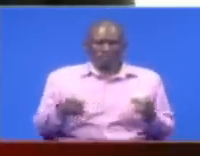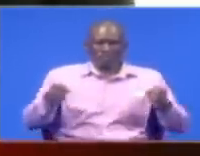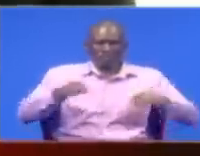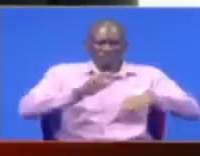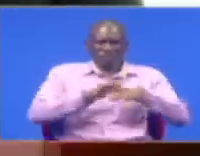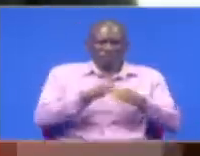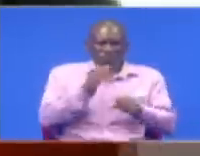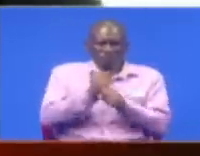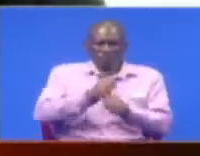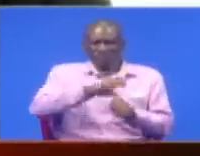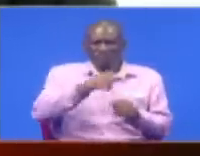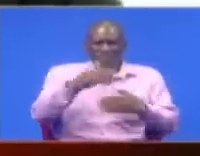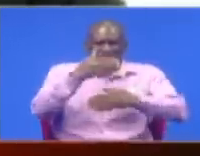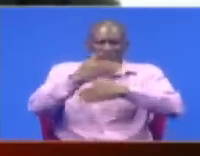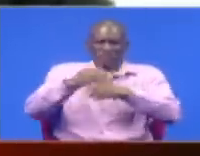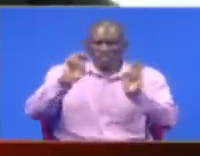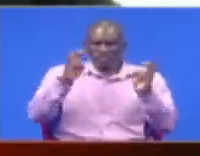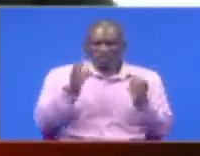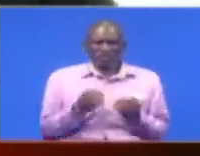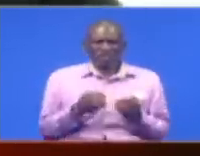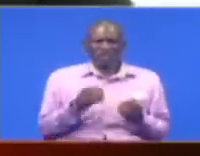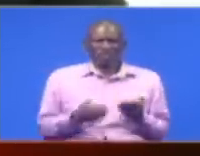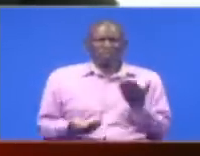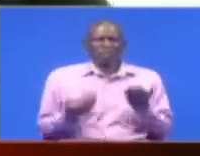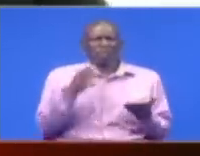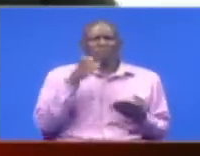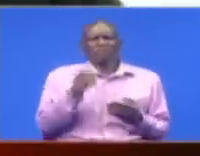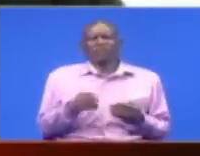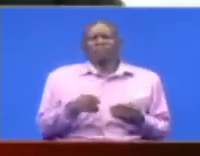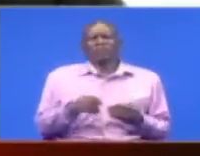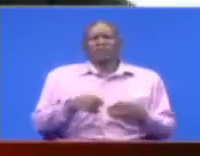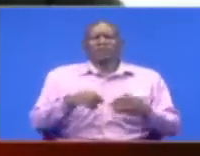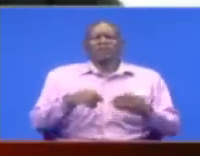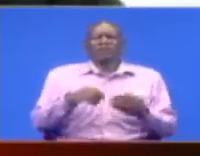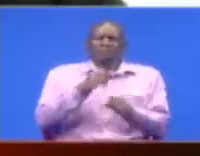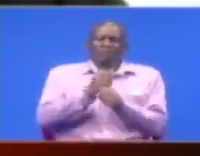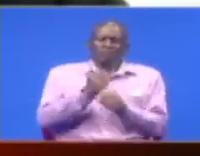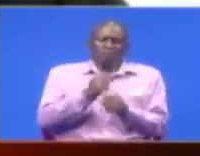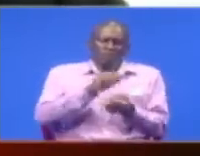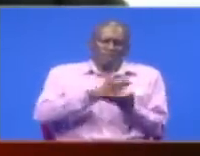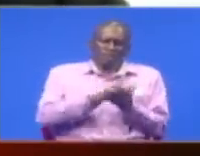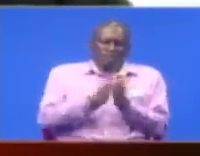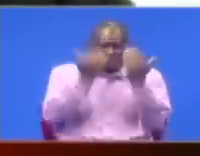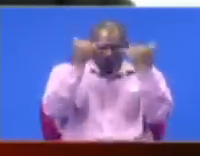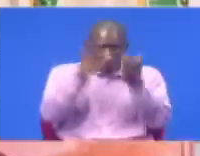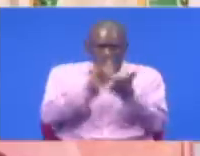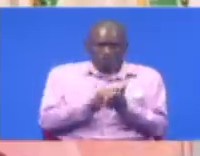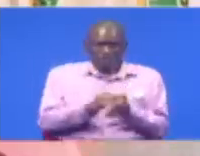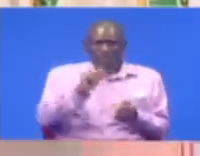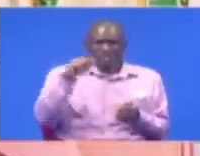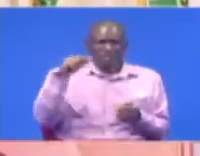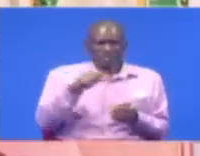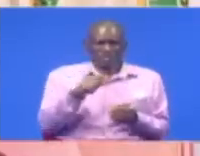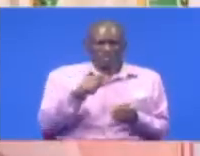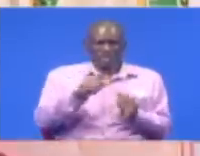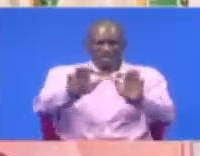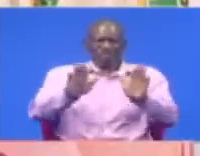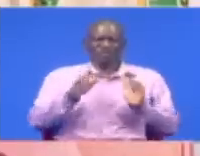other boundary issues, maybe you would have been the lead counsel. But the Attorney General didn't appoint